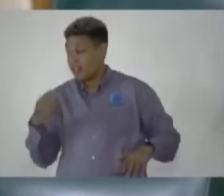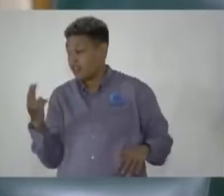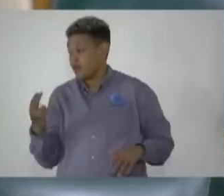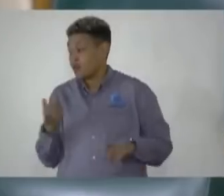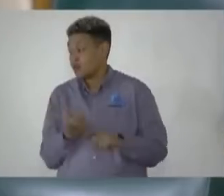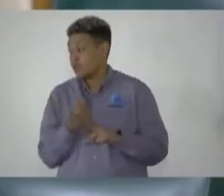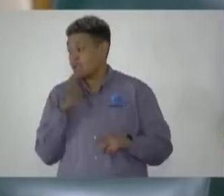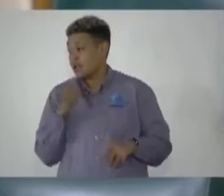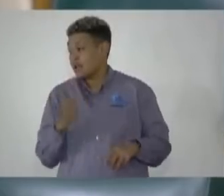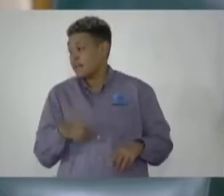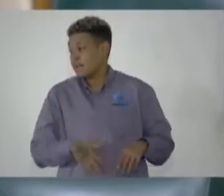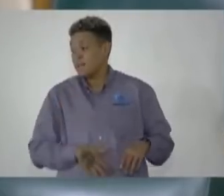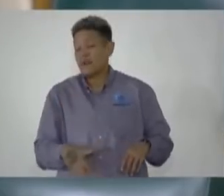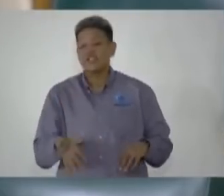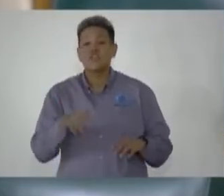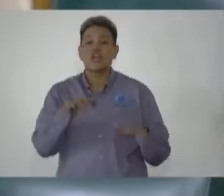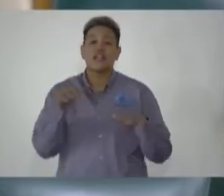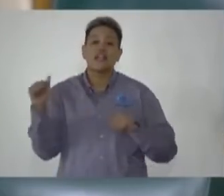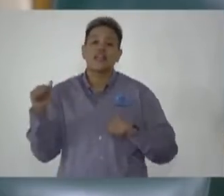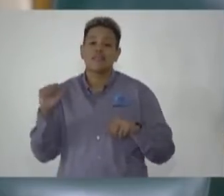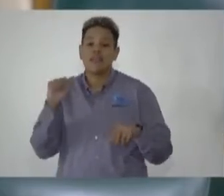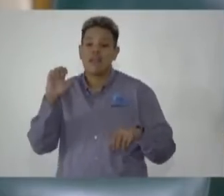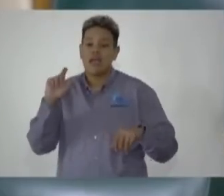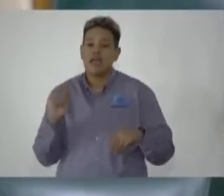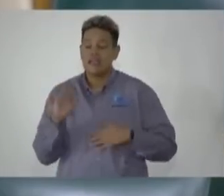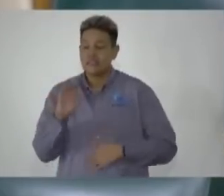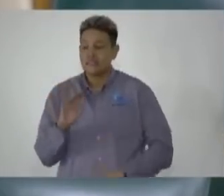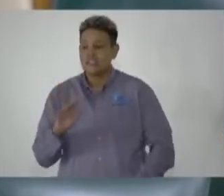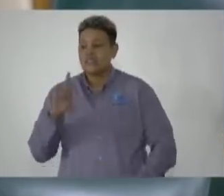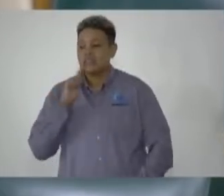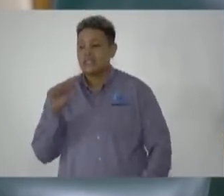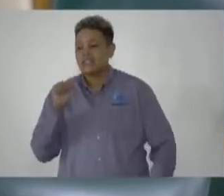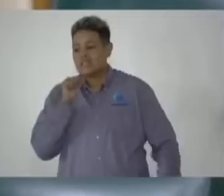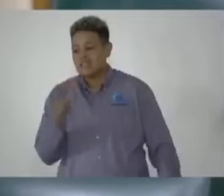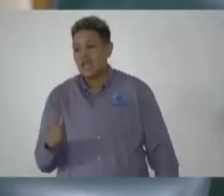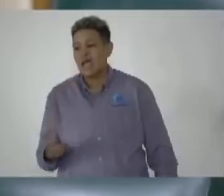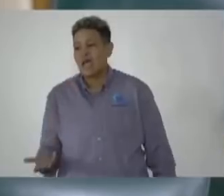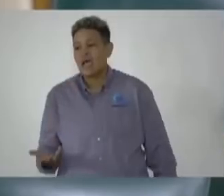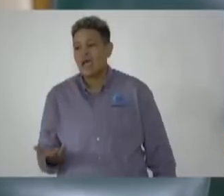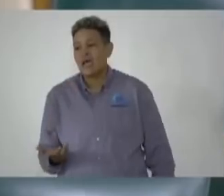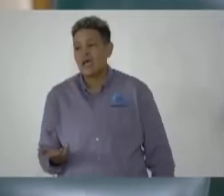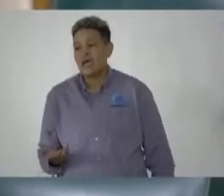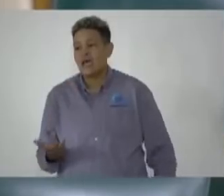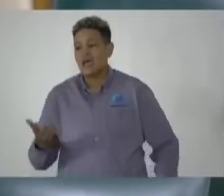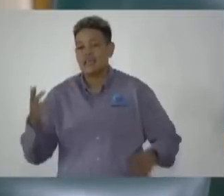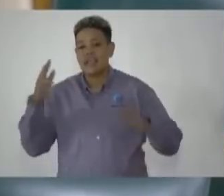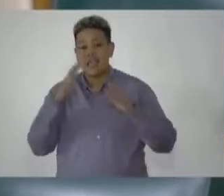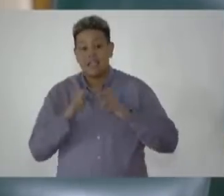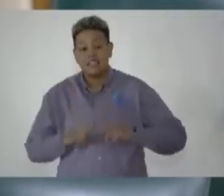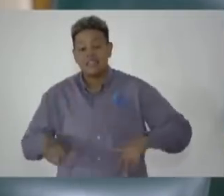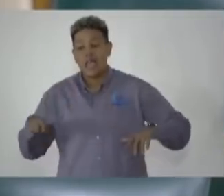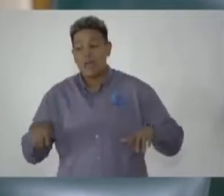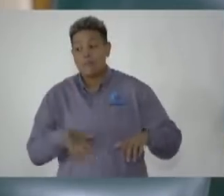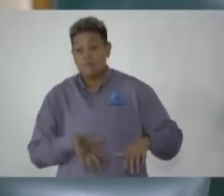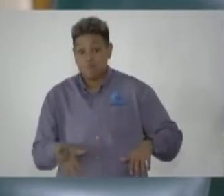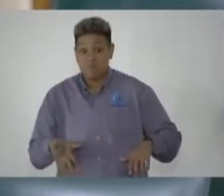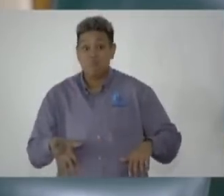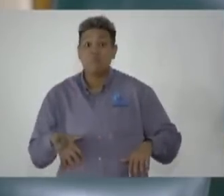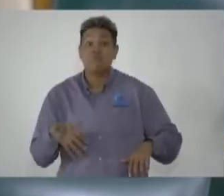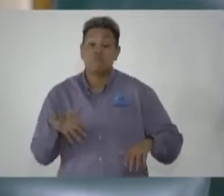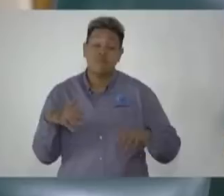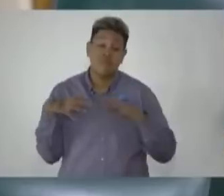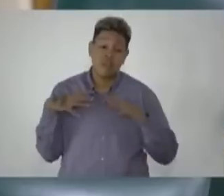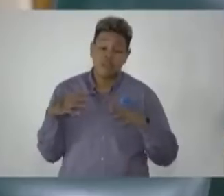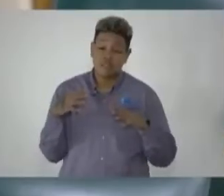the Maternity Leave Act. It has not been examined, looked at, and